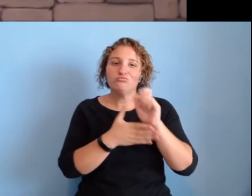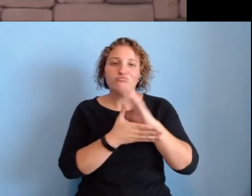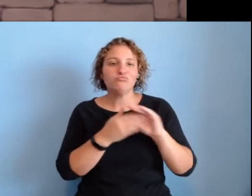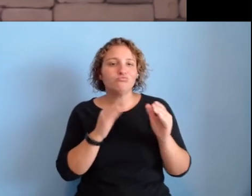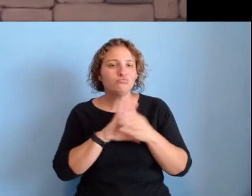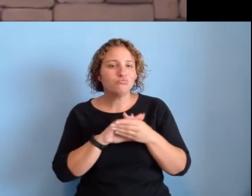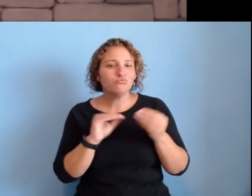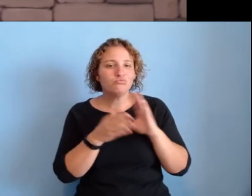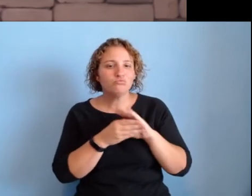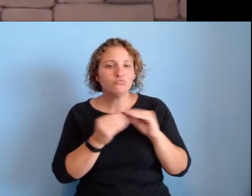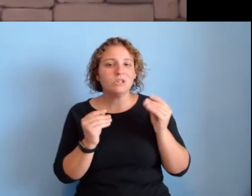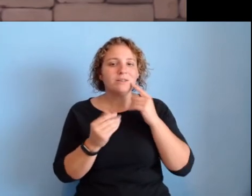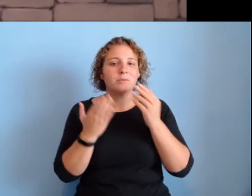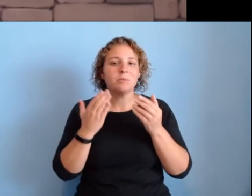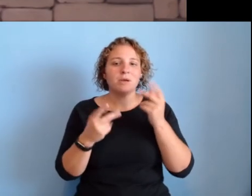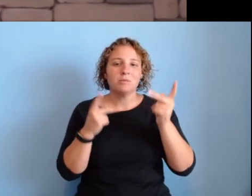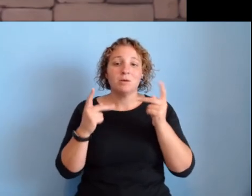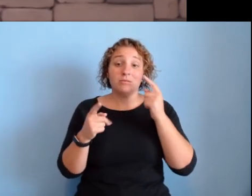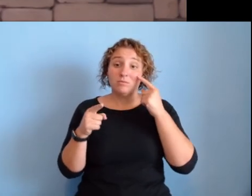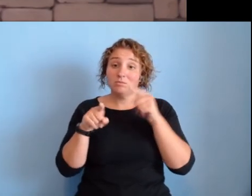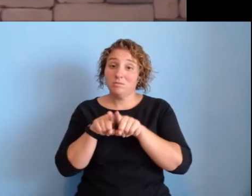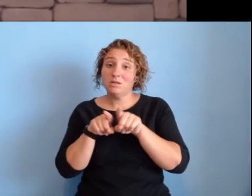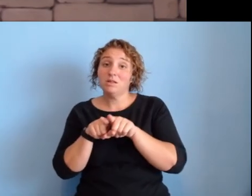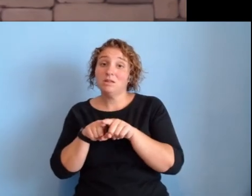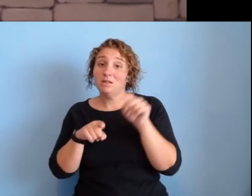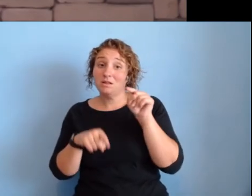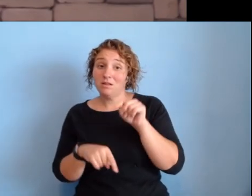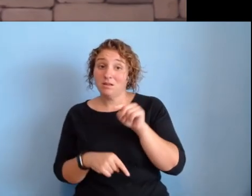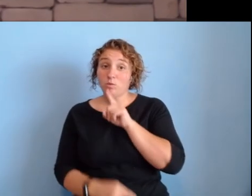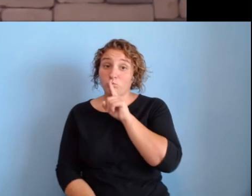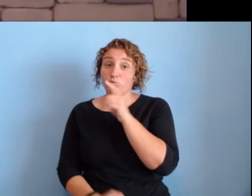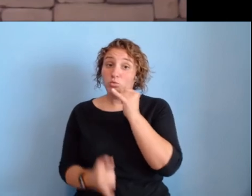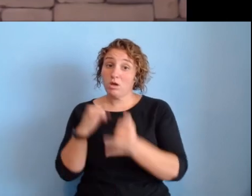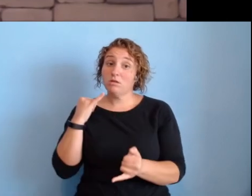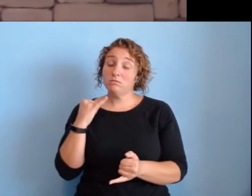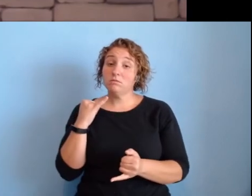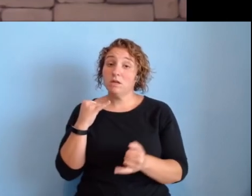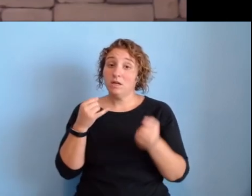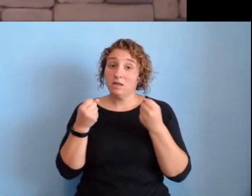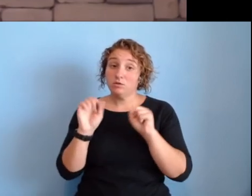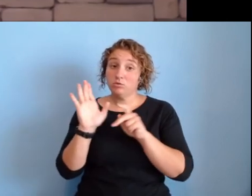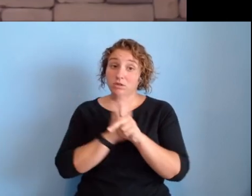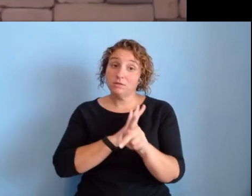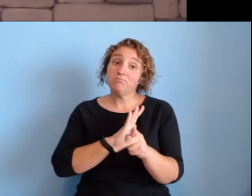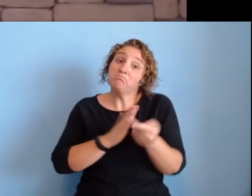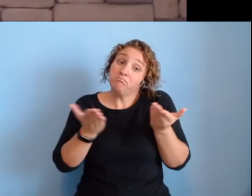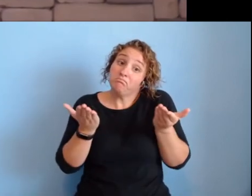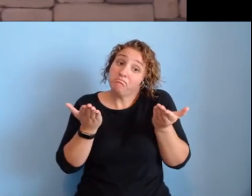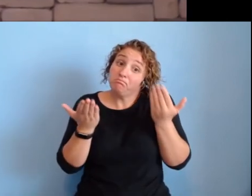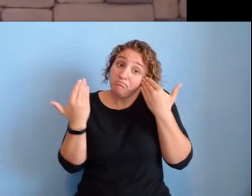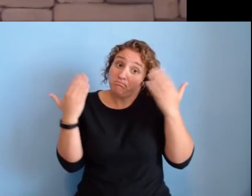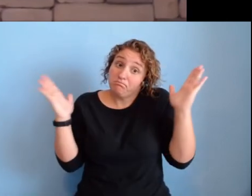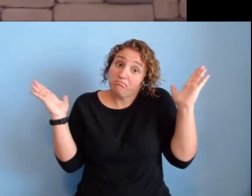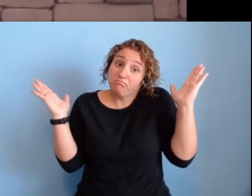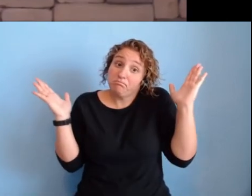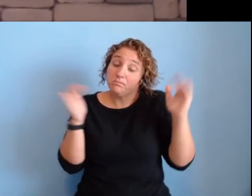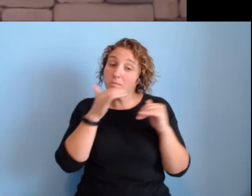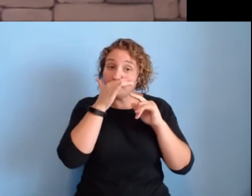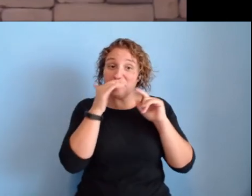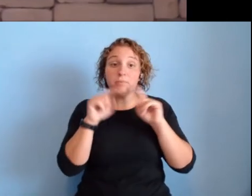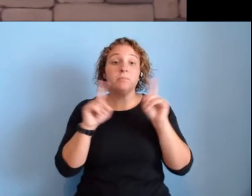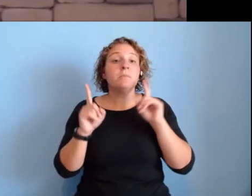be there are those who realizing once the peace agreement's written that this is it, and they try to take him out? I don't know, but he